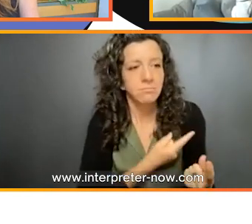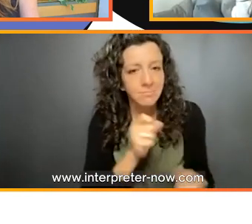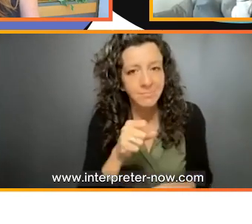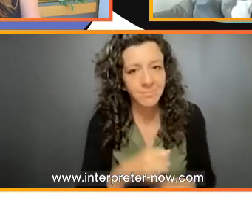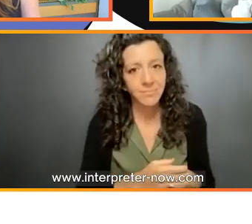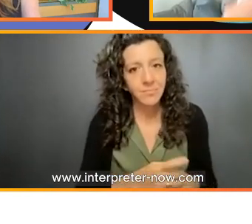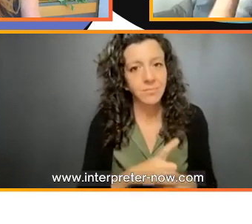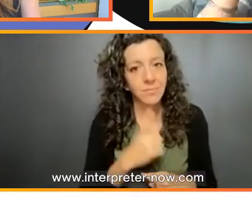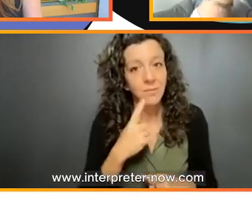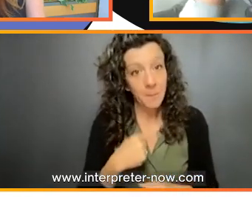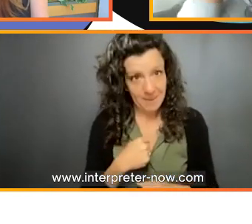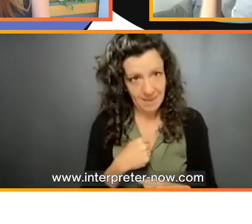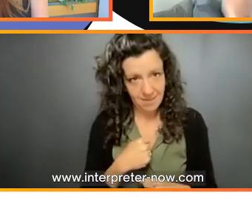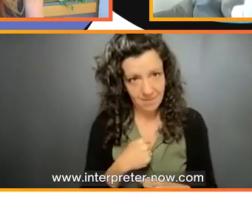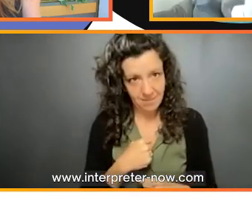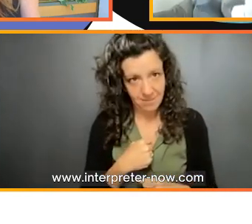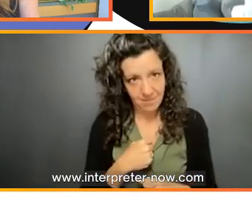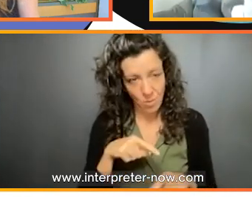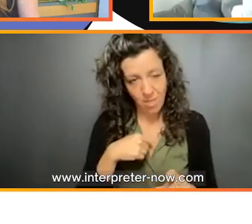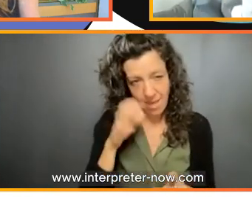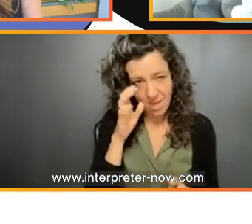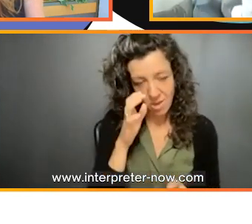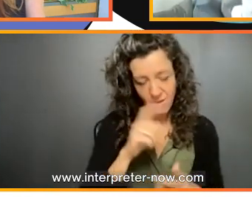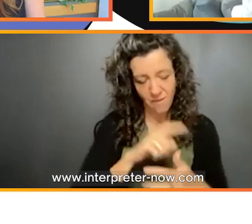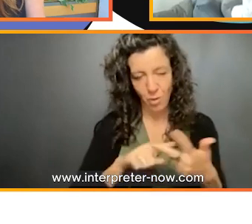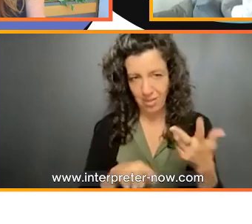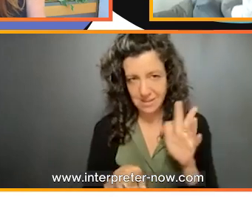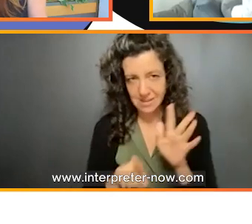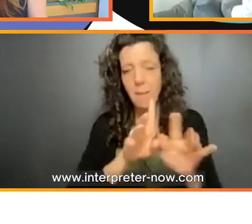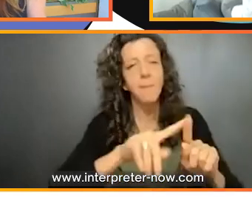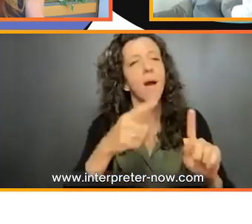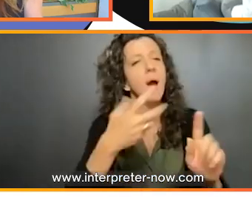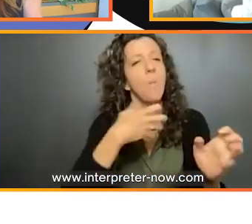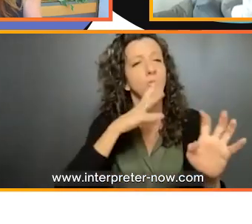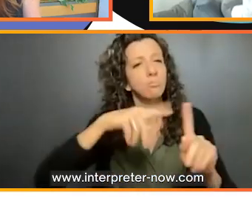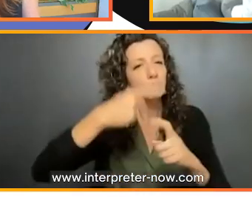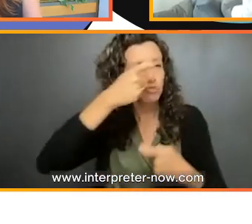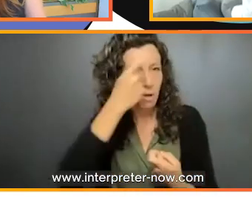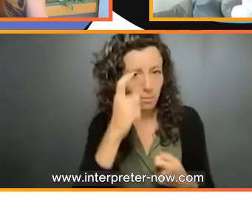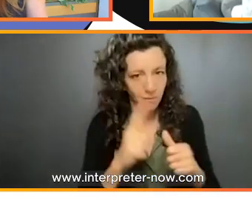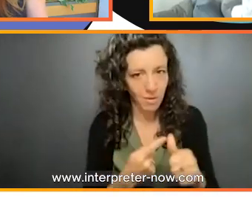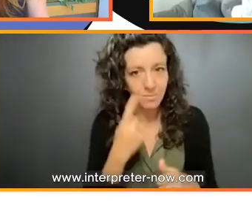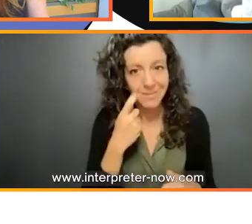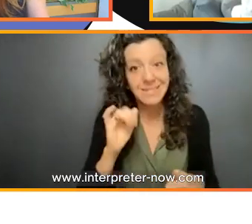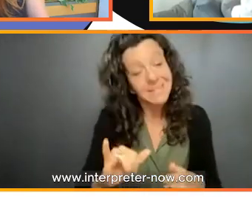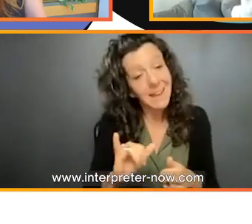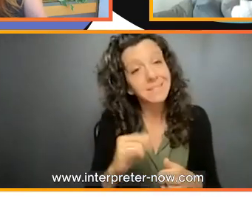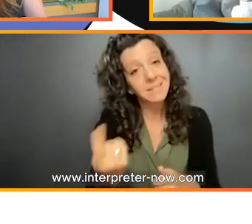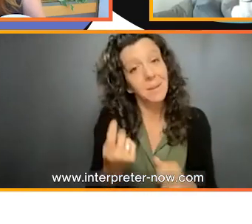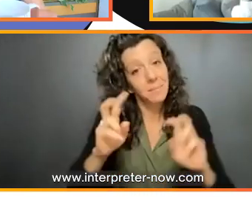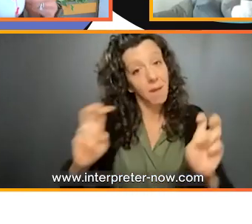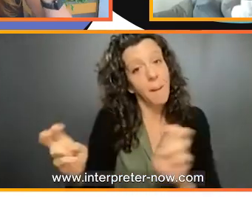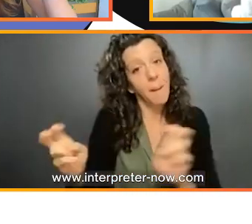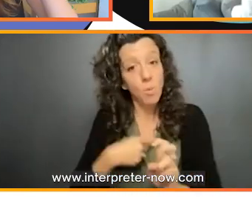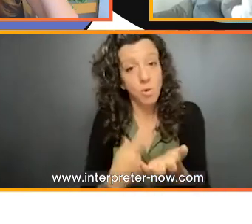about trauma a little bit, shall we? Because it's an area that we're starting to talk about more and more in the workplace. I think it's critically important because I often will